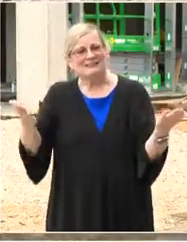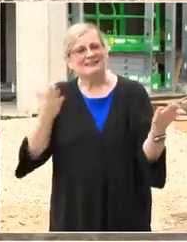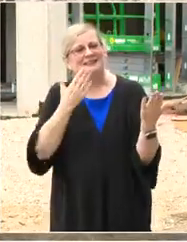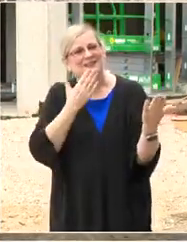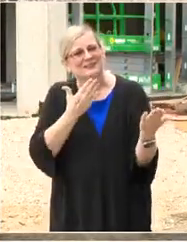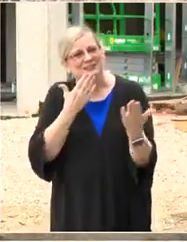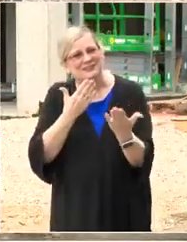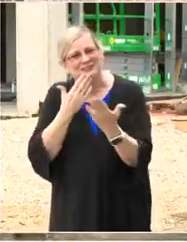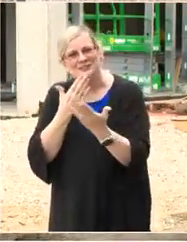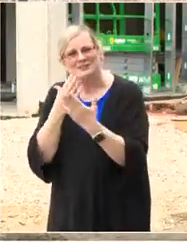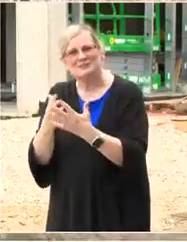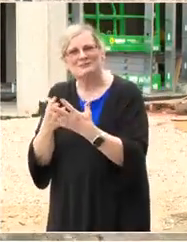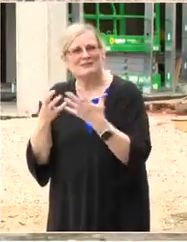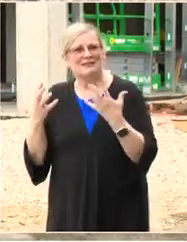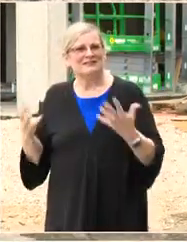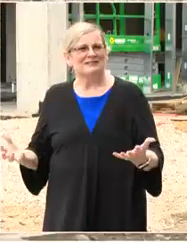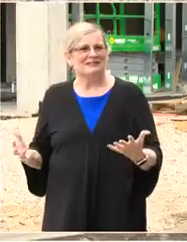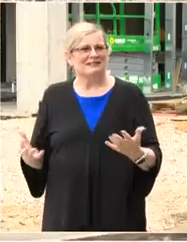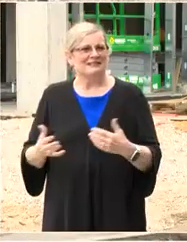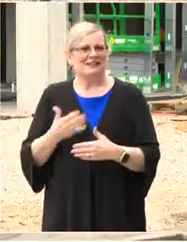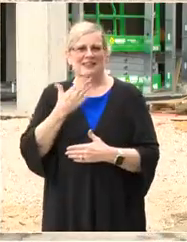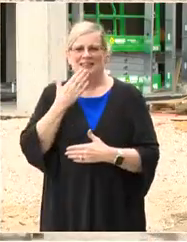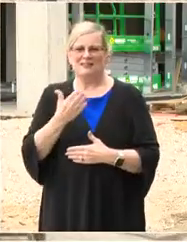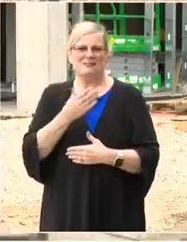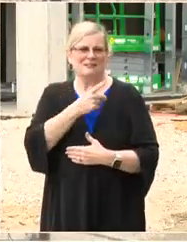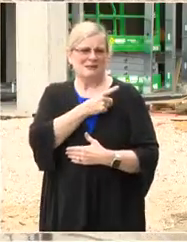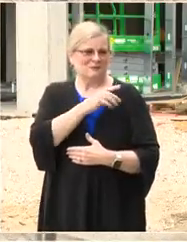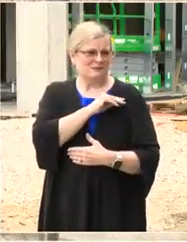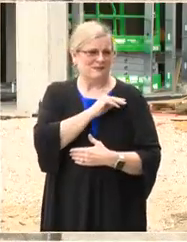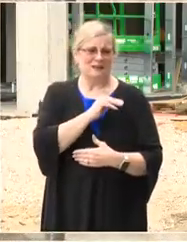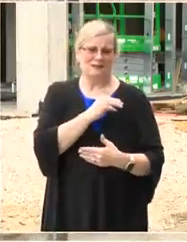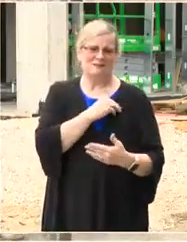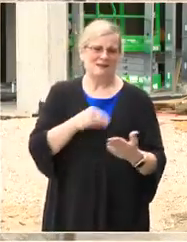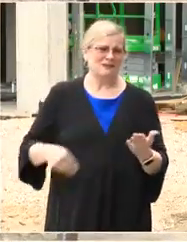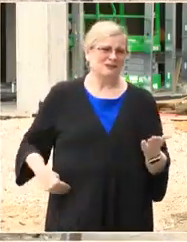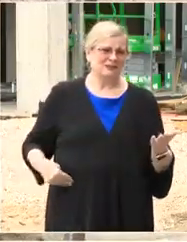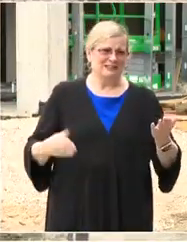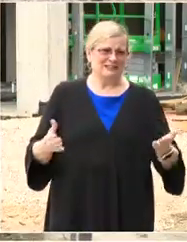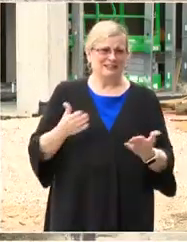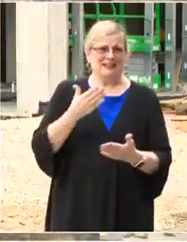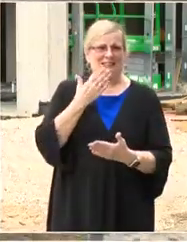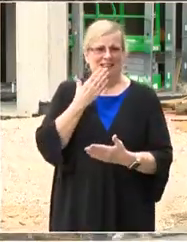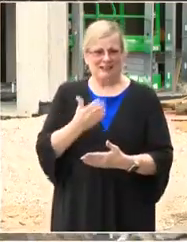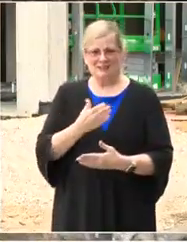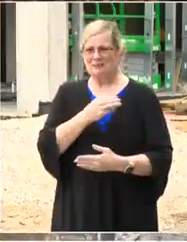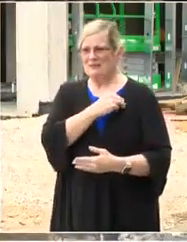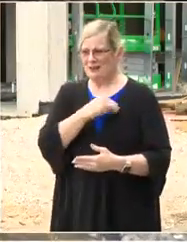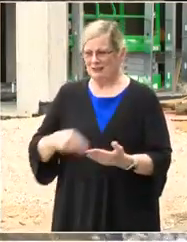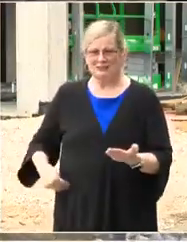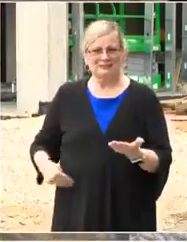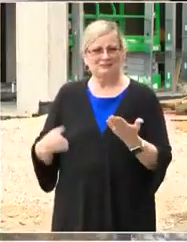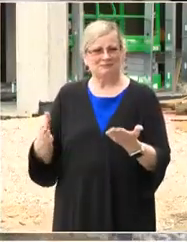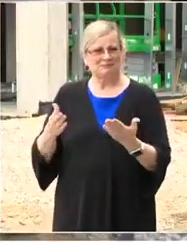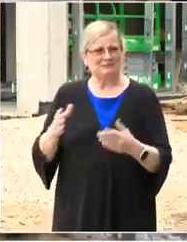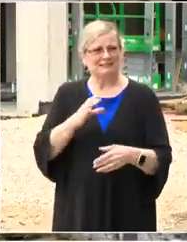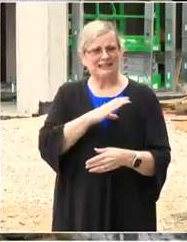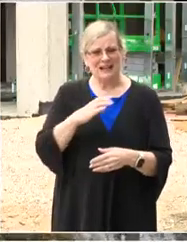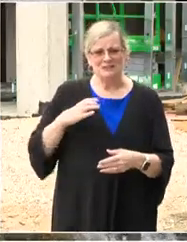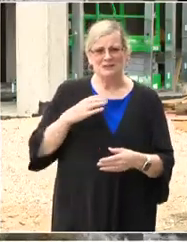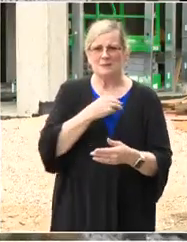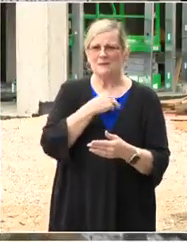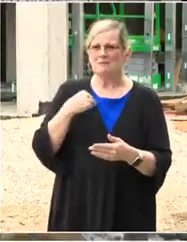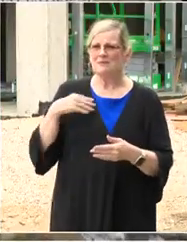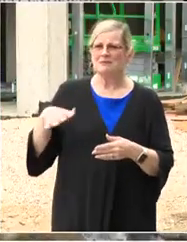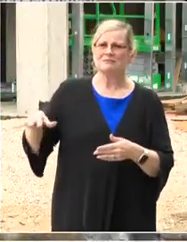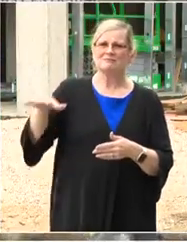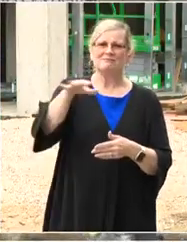much. Thank you, Deputy Mayor. Mayor, thank you for the opportunity to serve. And council members, I very much look forward to my